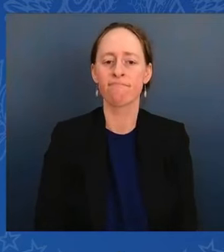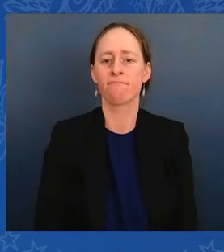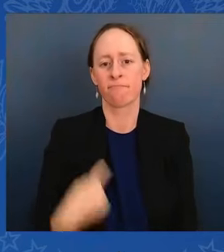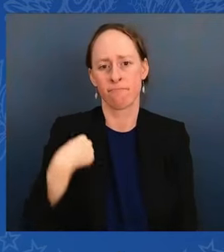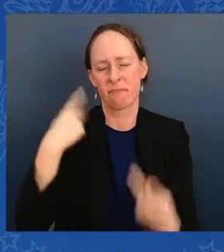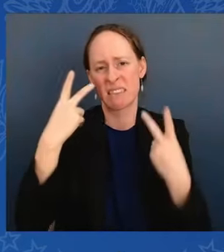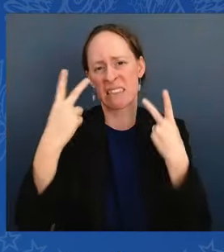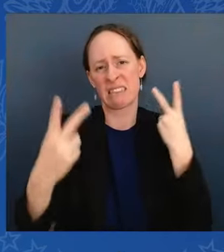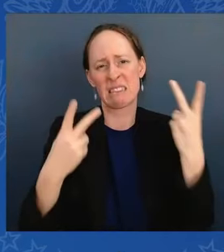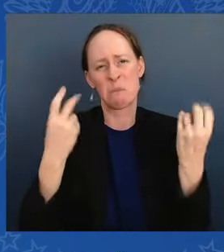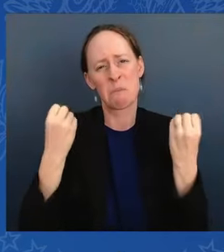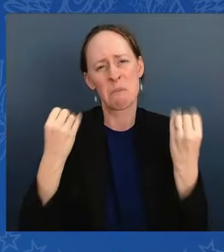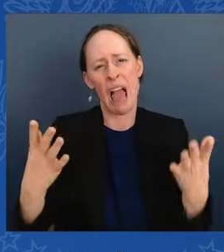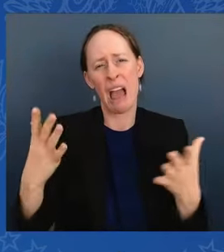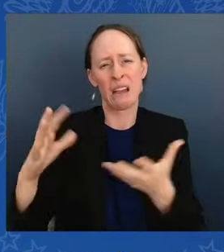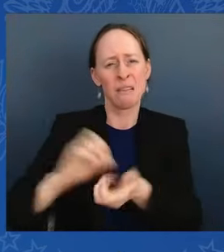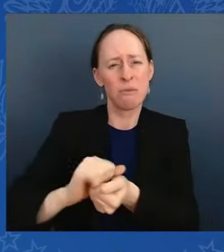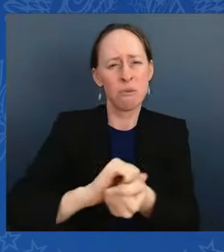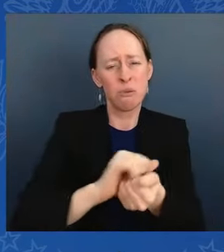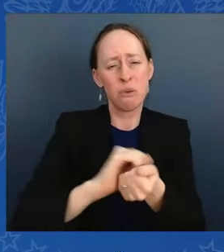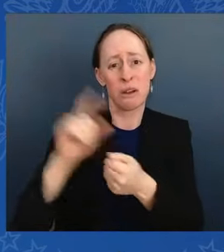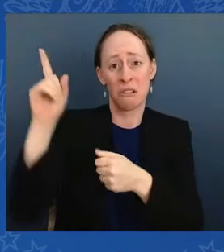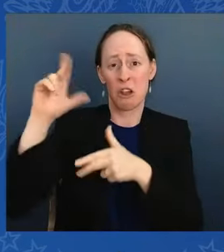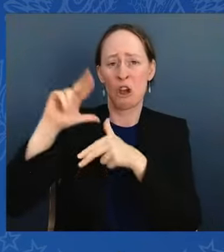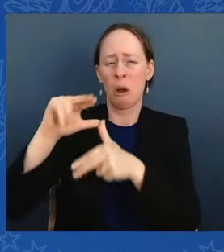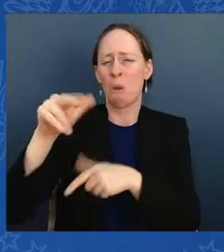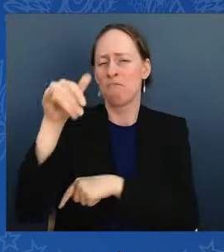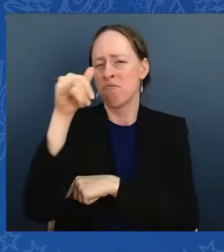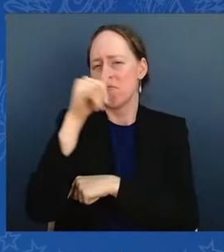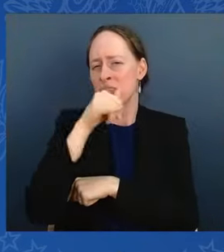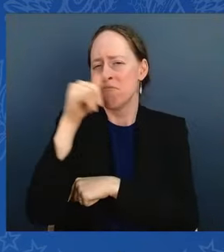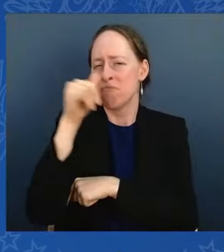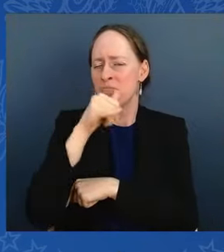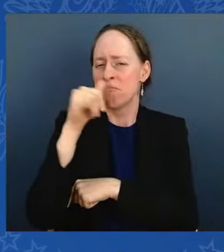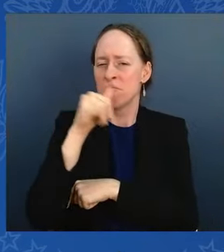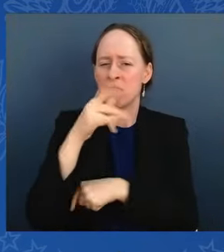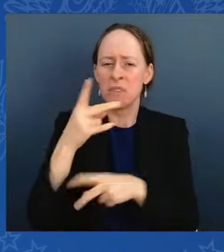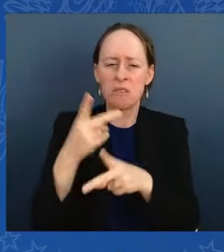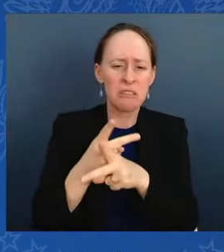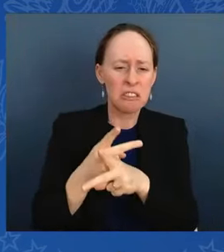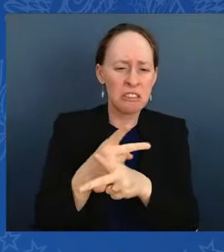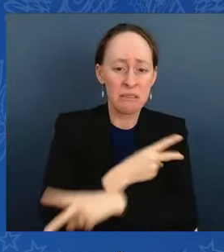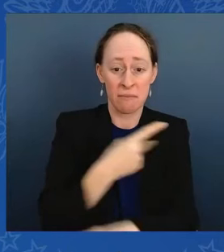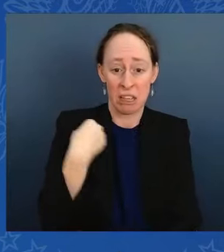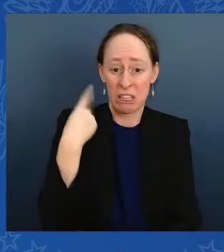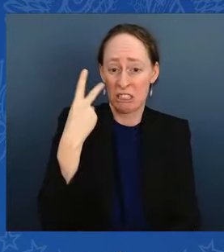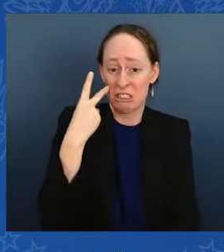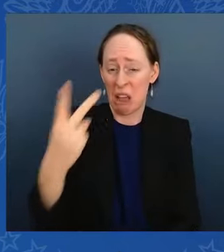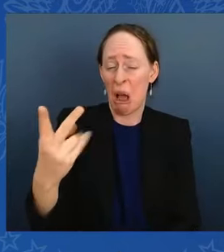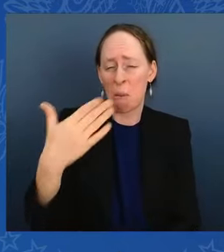so you don't have to take but a brief look to see the extent of damage, and that's real obvious.